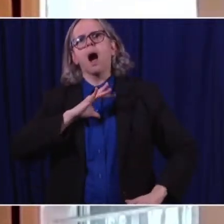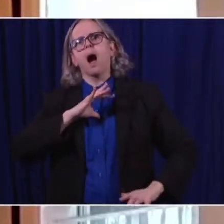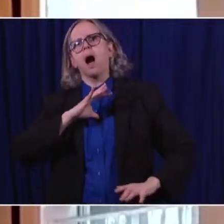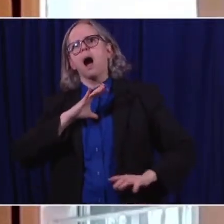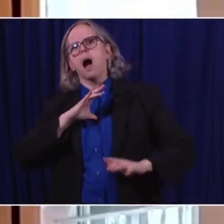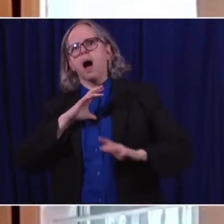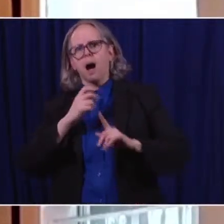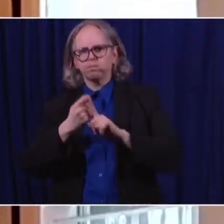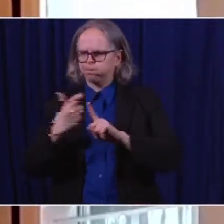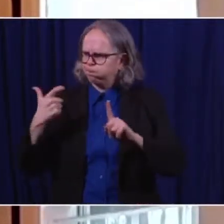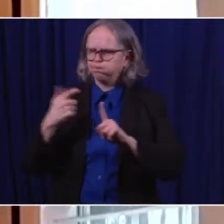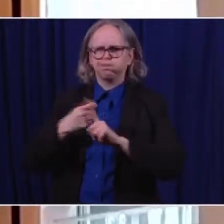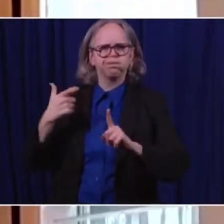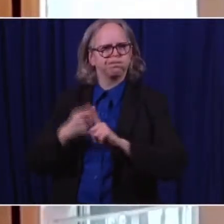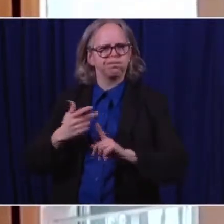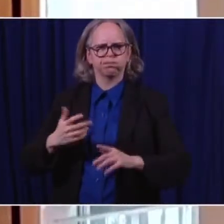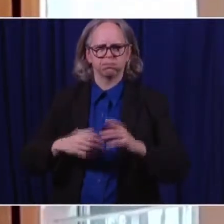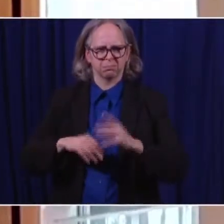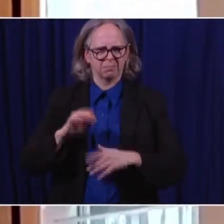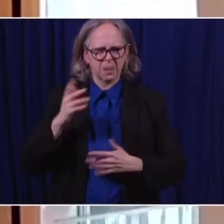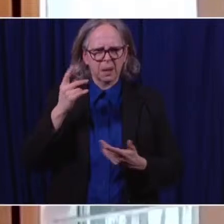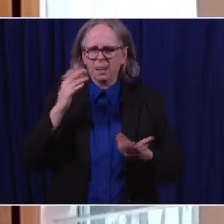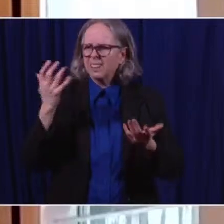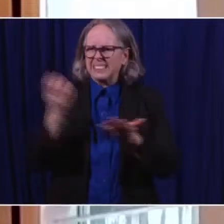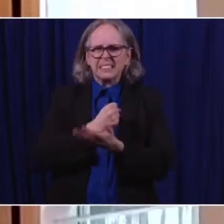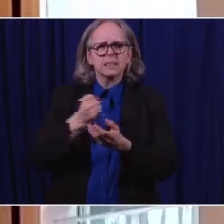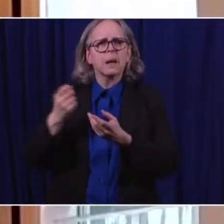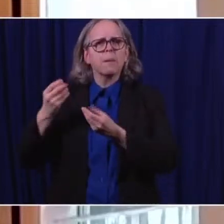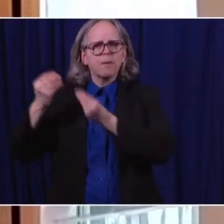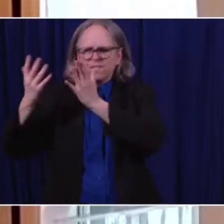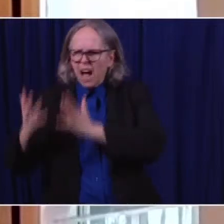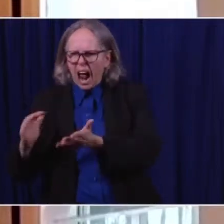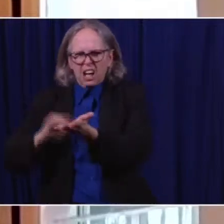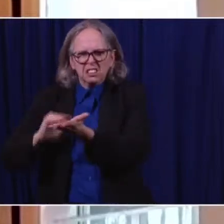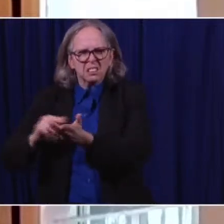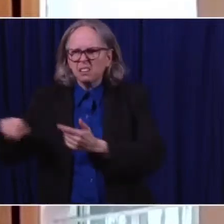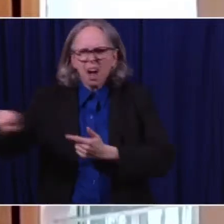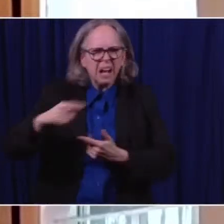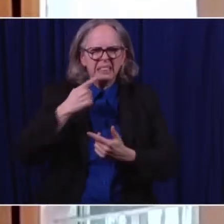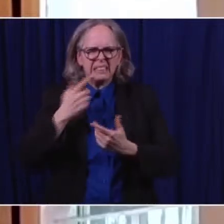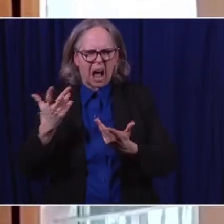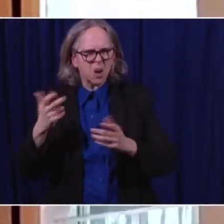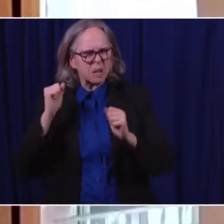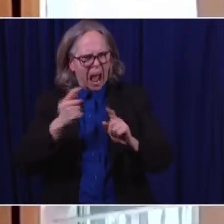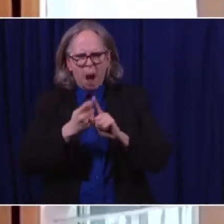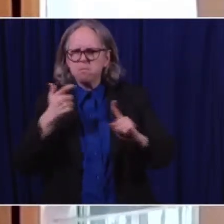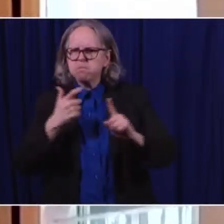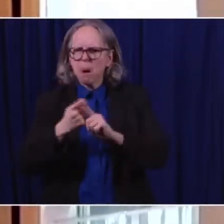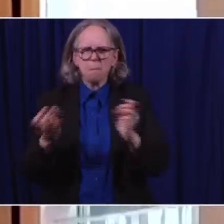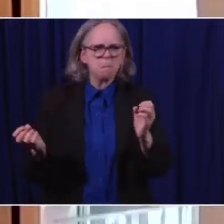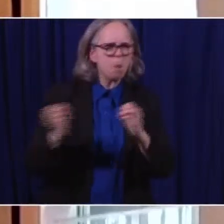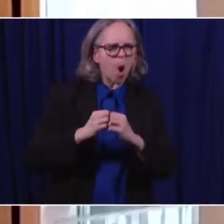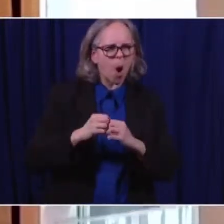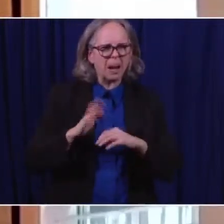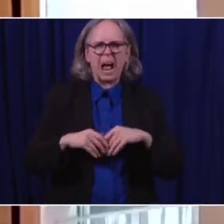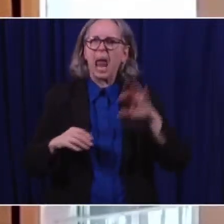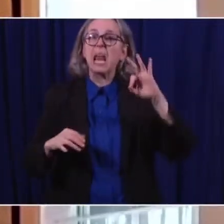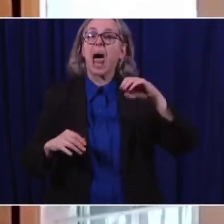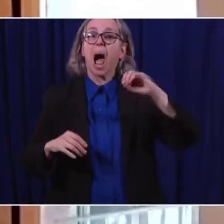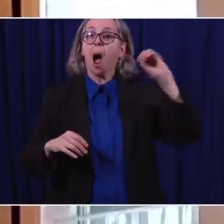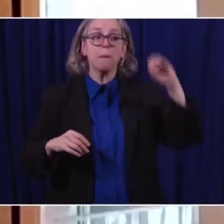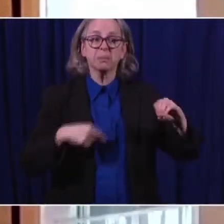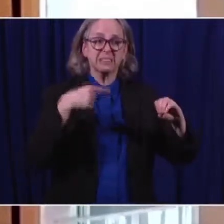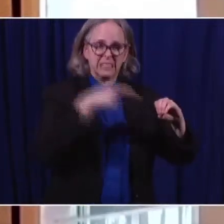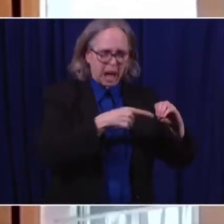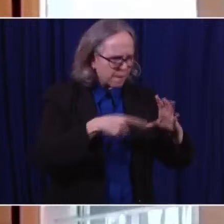successful with this, and they've been able to extract a 6th dose as much as 90% of the time. But